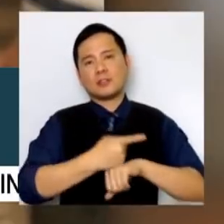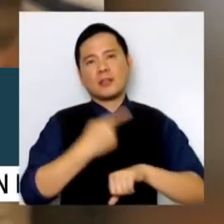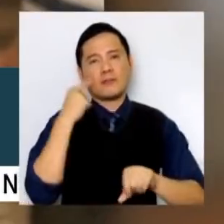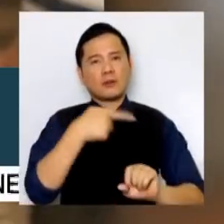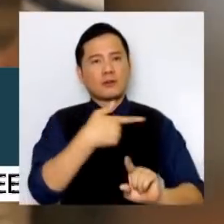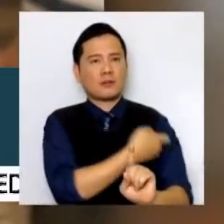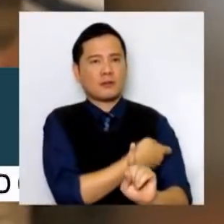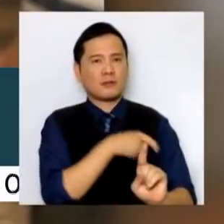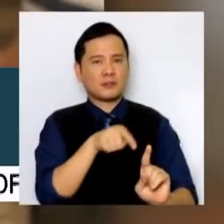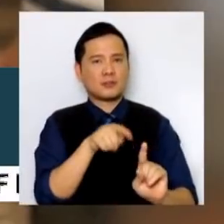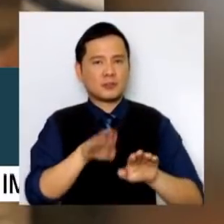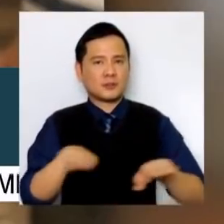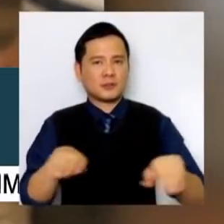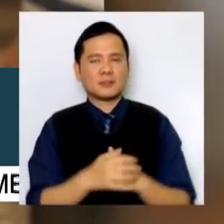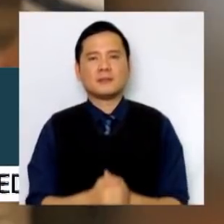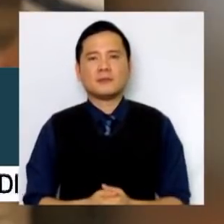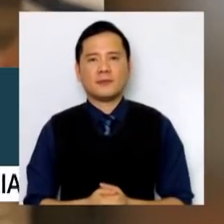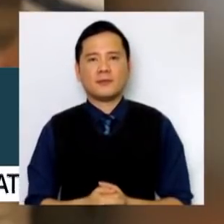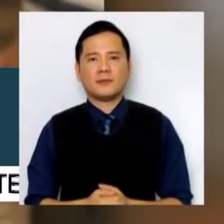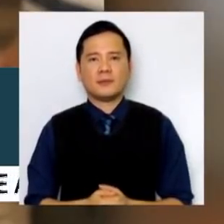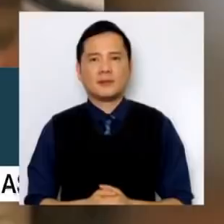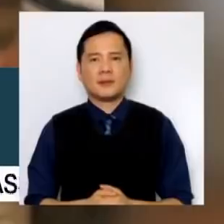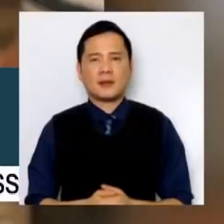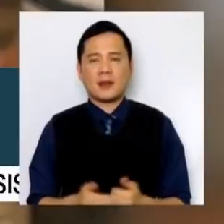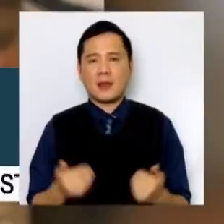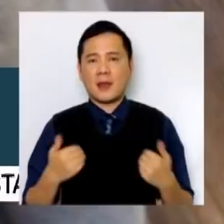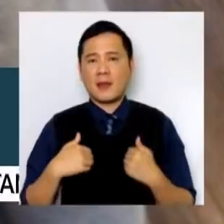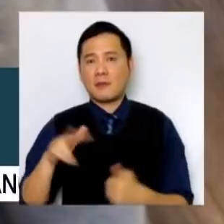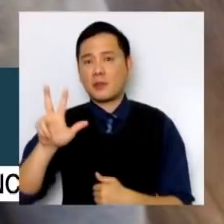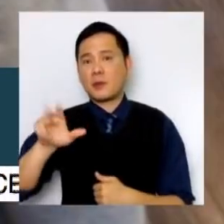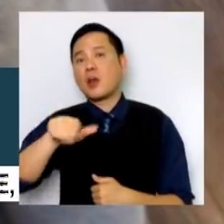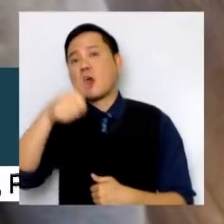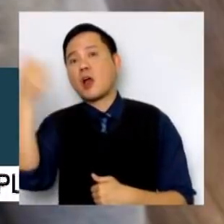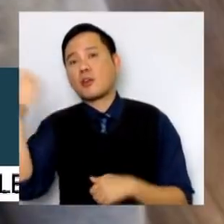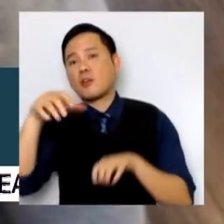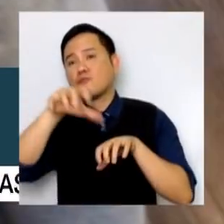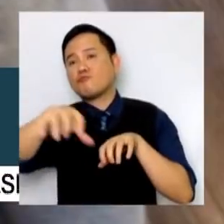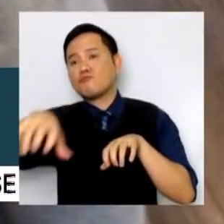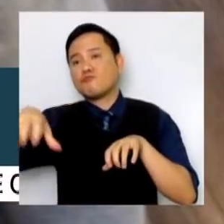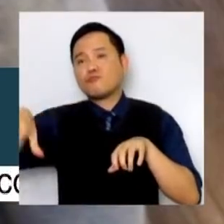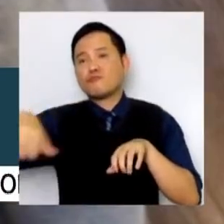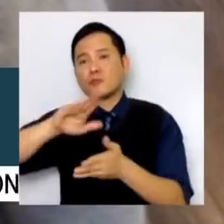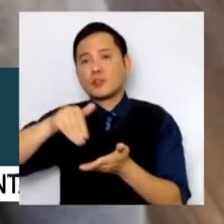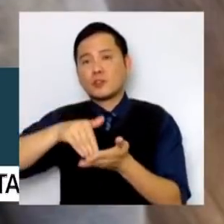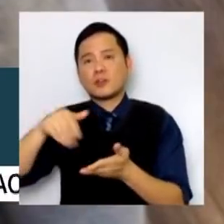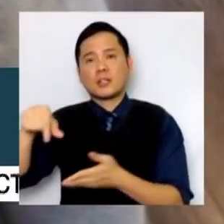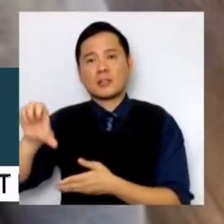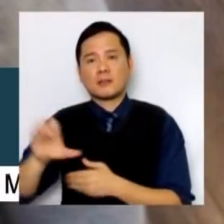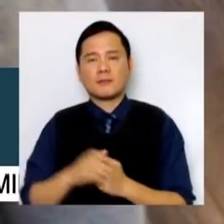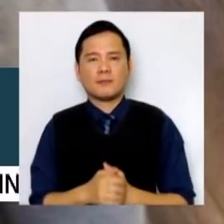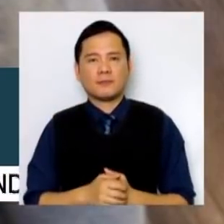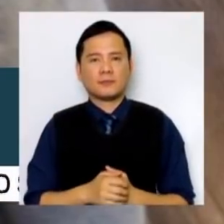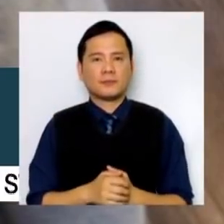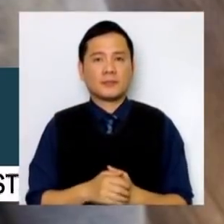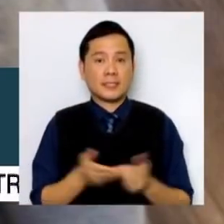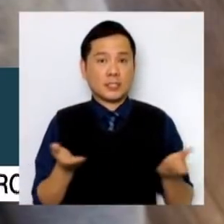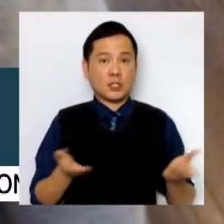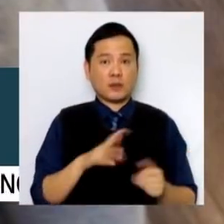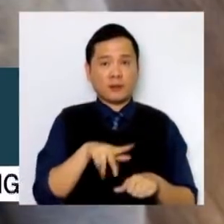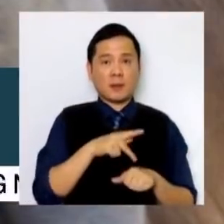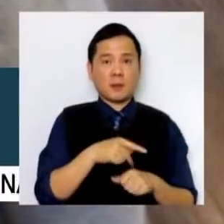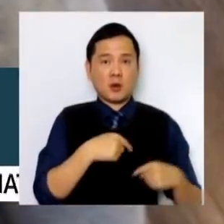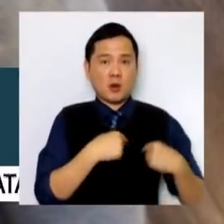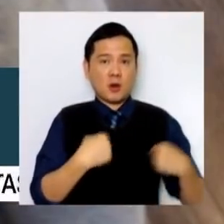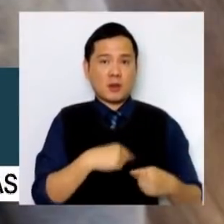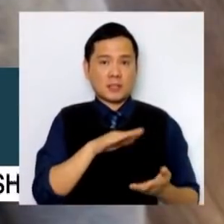done simultaneously today in three different vaccination sites in Quezon City, at the Philippine Heart Center, Philippine Children's Medical